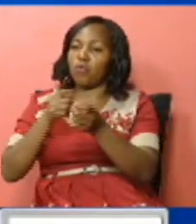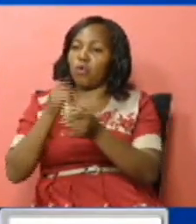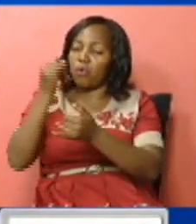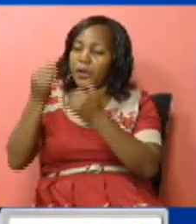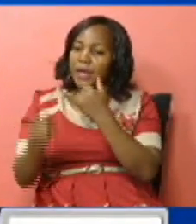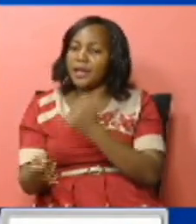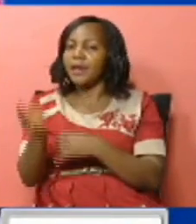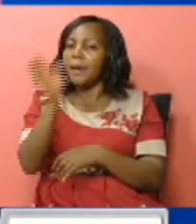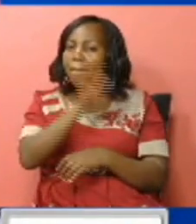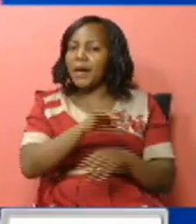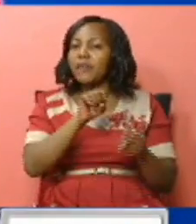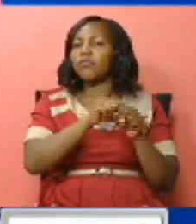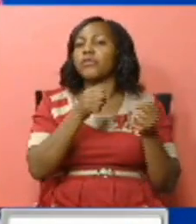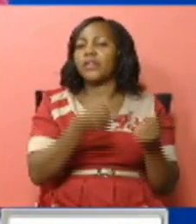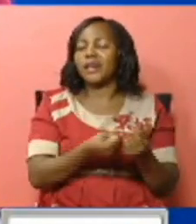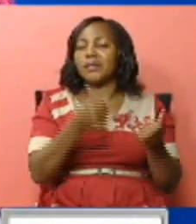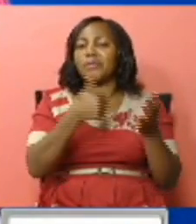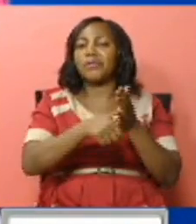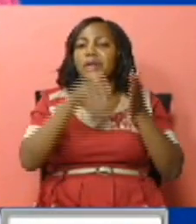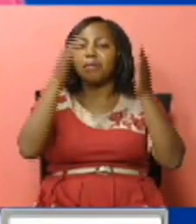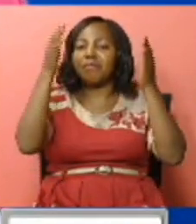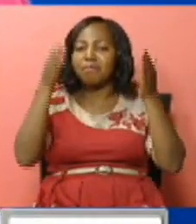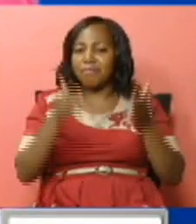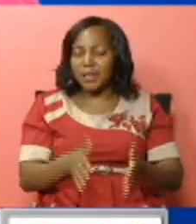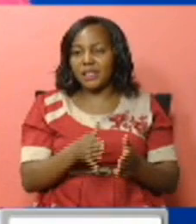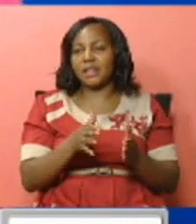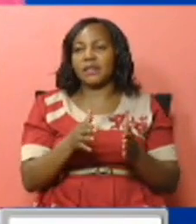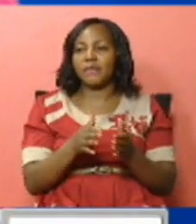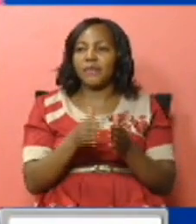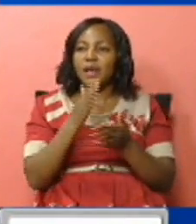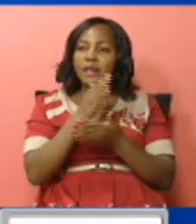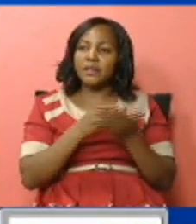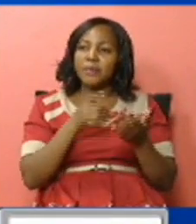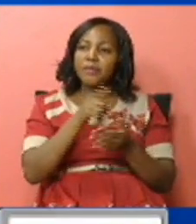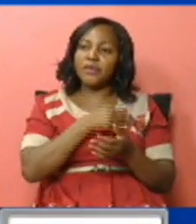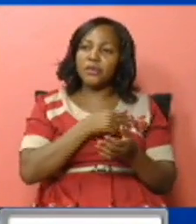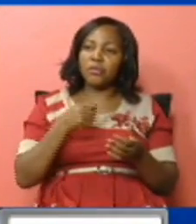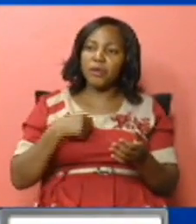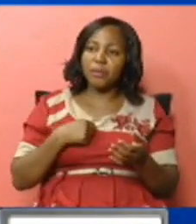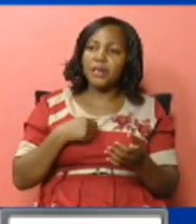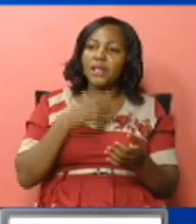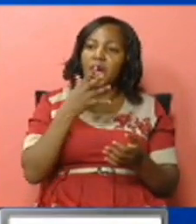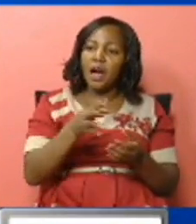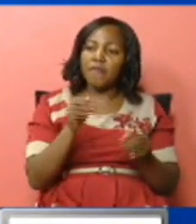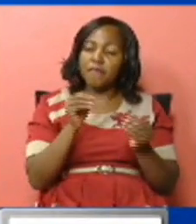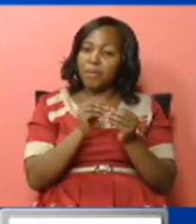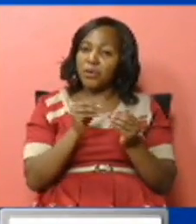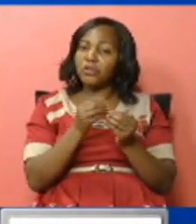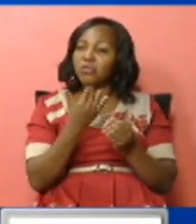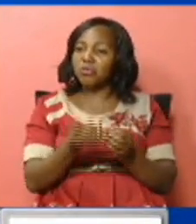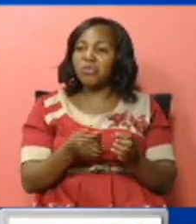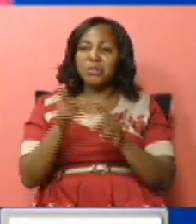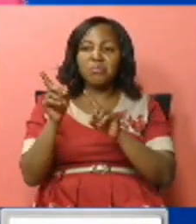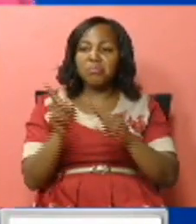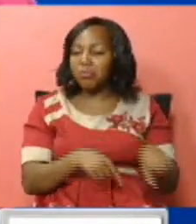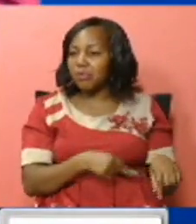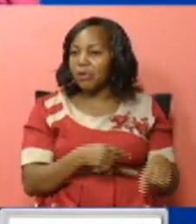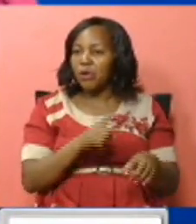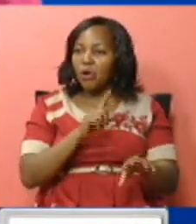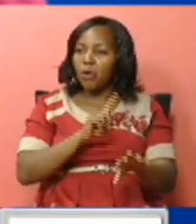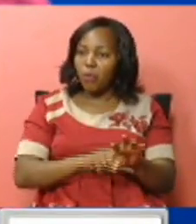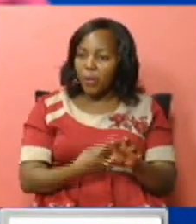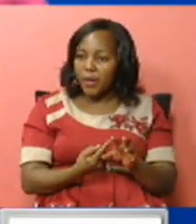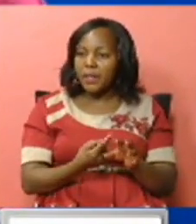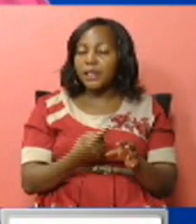cleansing to bring them back into society, to integrate them well into society. Some of them that especially have boy children have been rejected because they believe when the